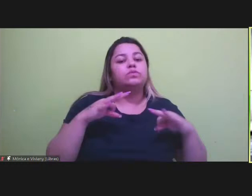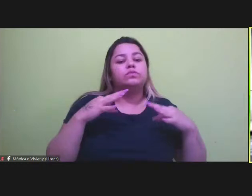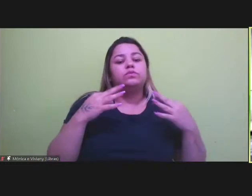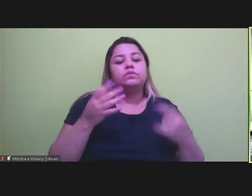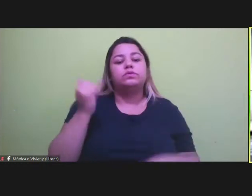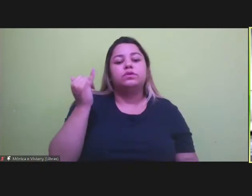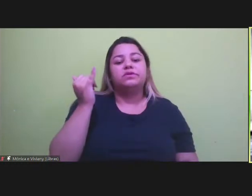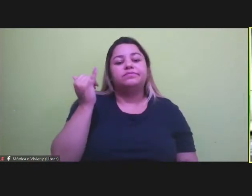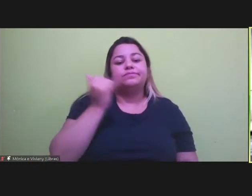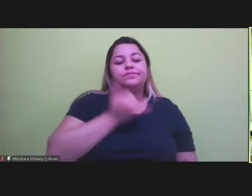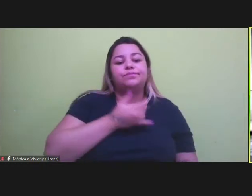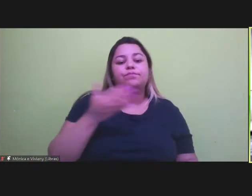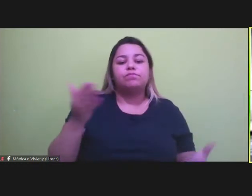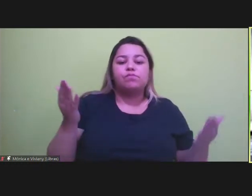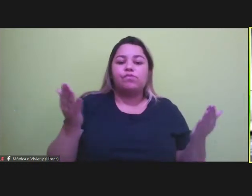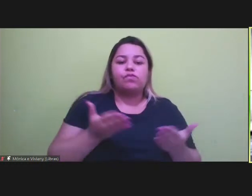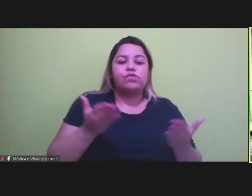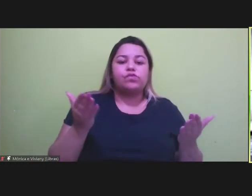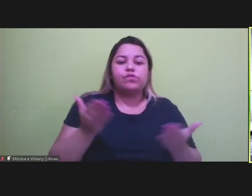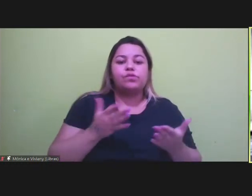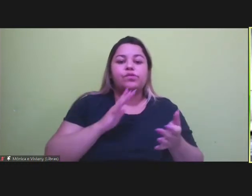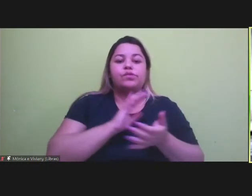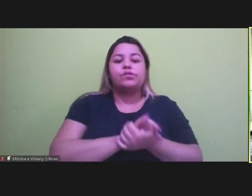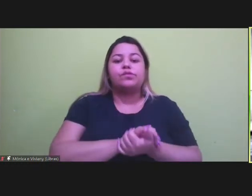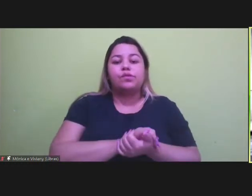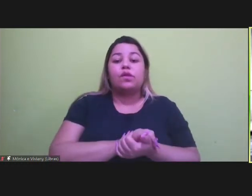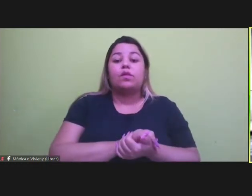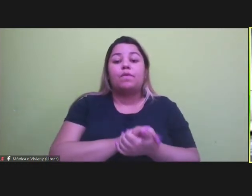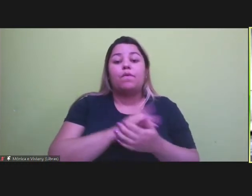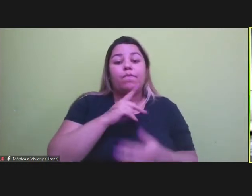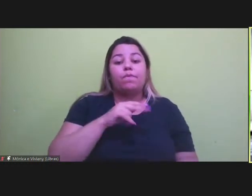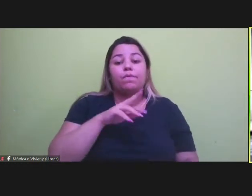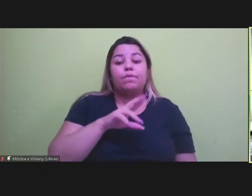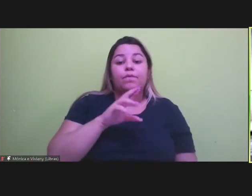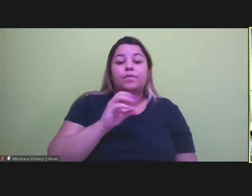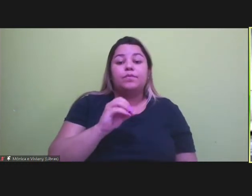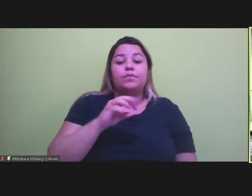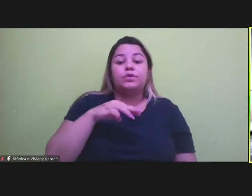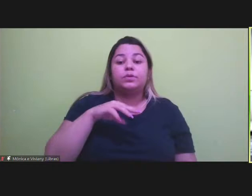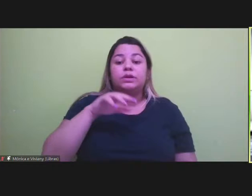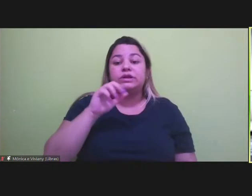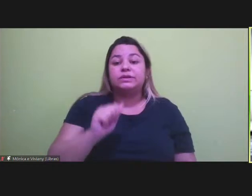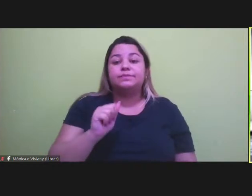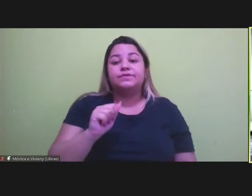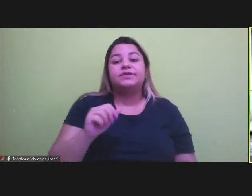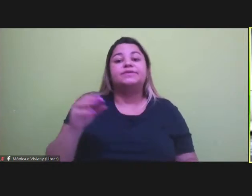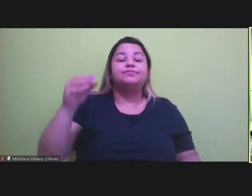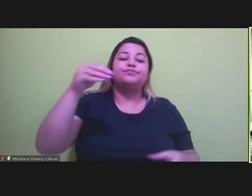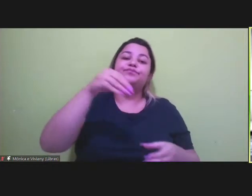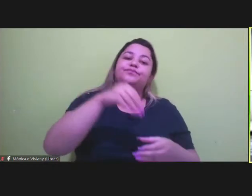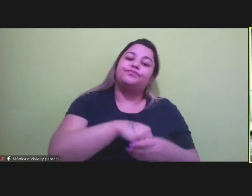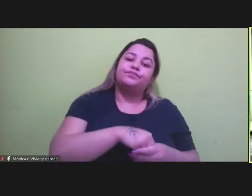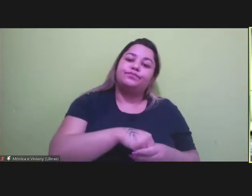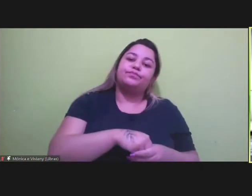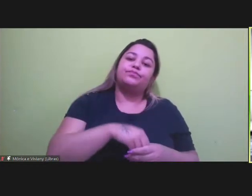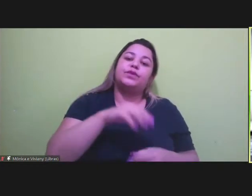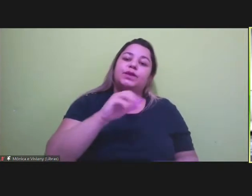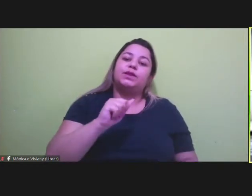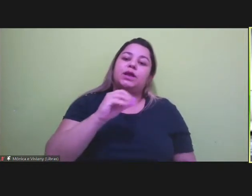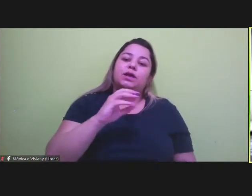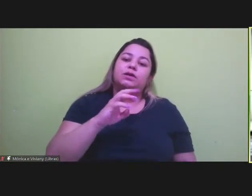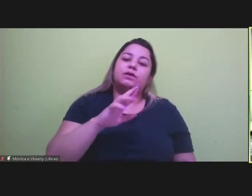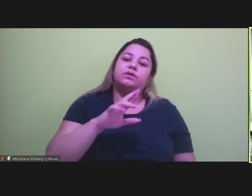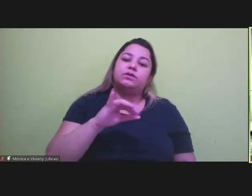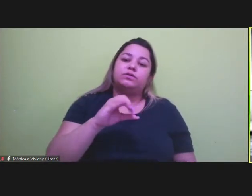been presented in all the speeches here today, which are intersectorial programs that are within